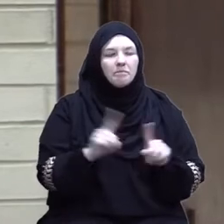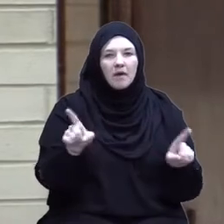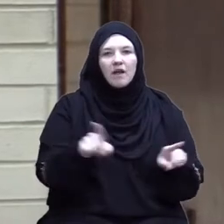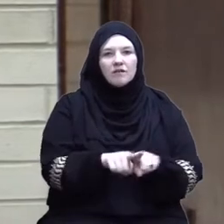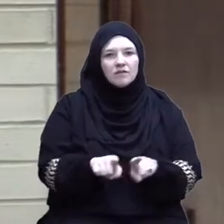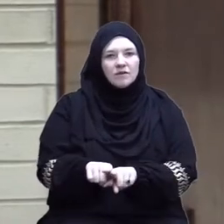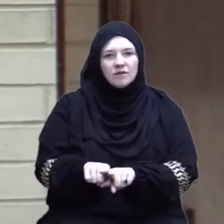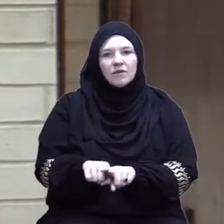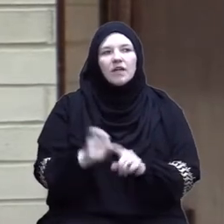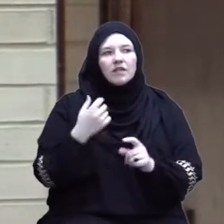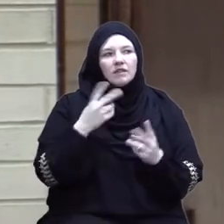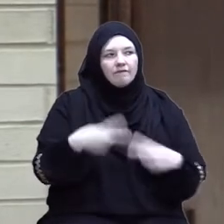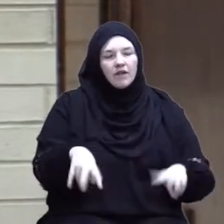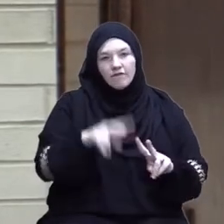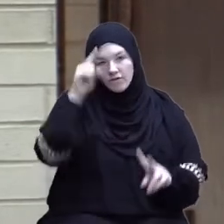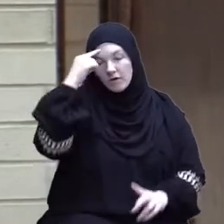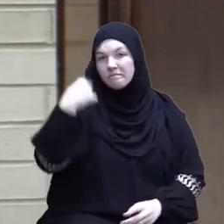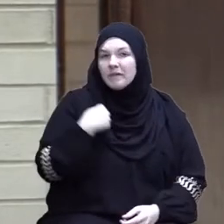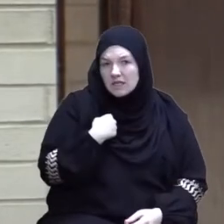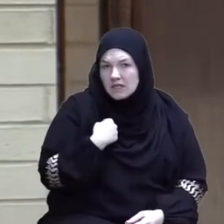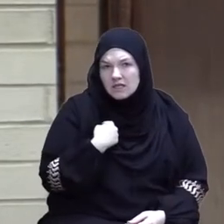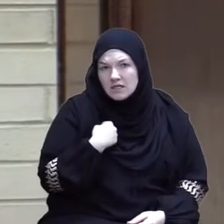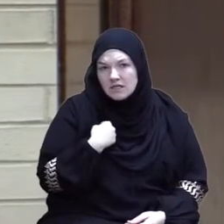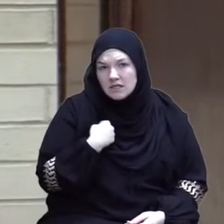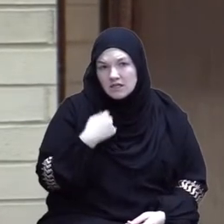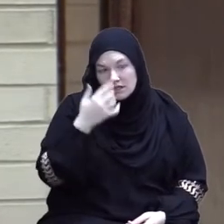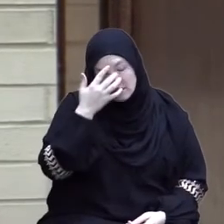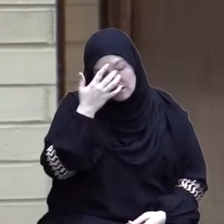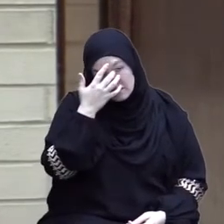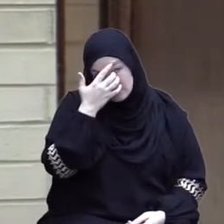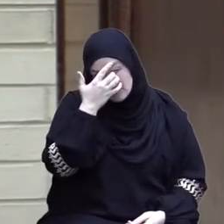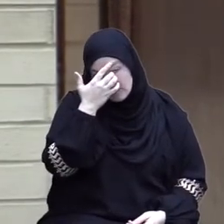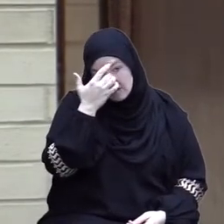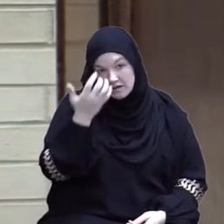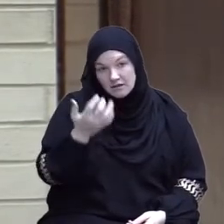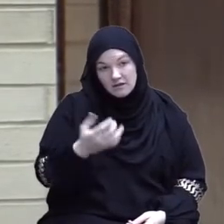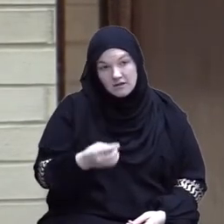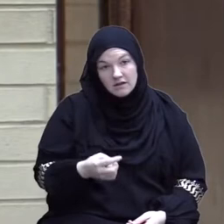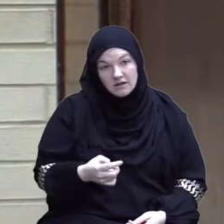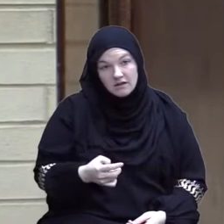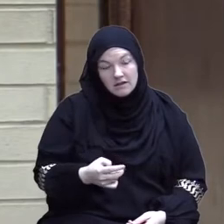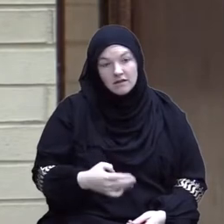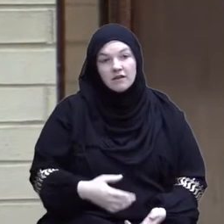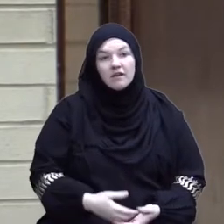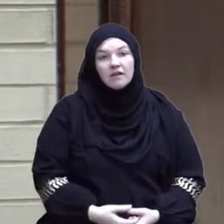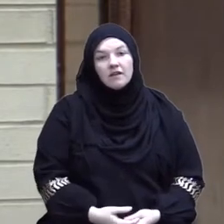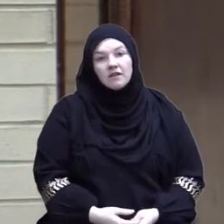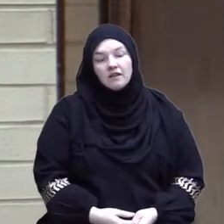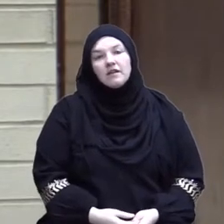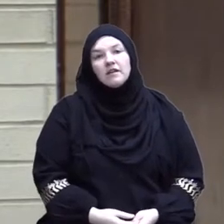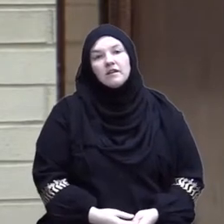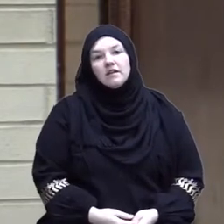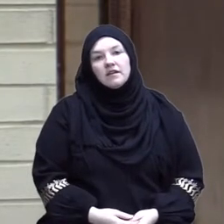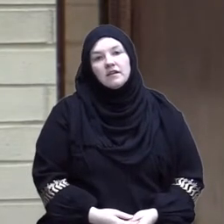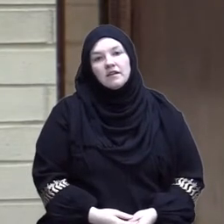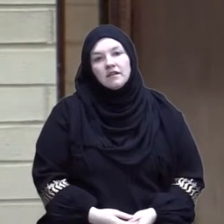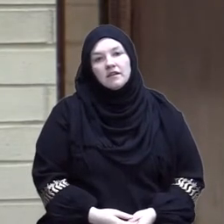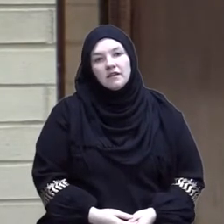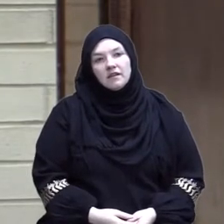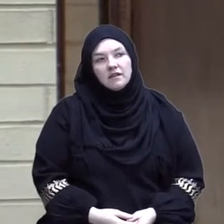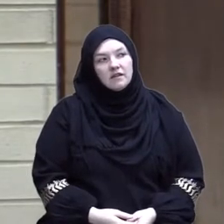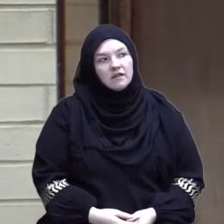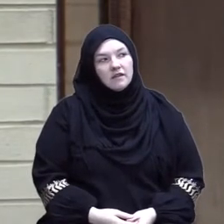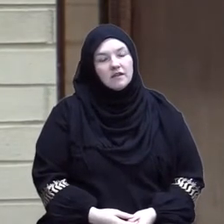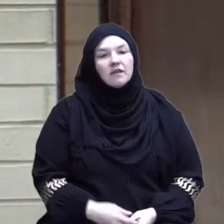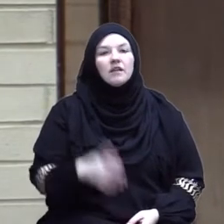also has a value for me. Because I am the target of the Quran. I am the target.